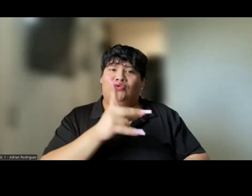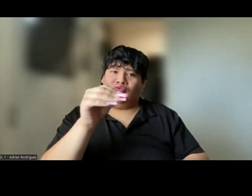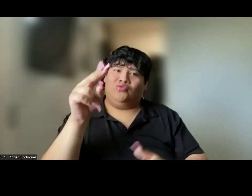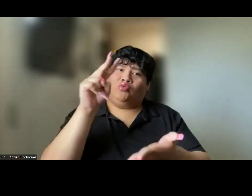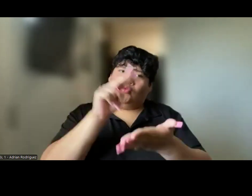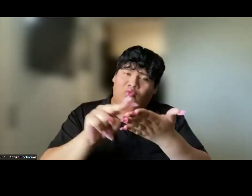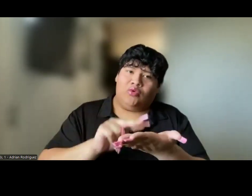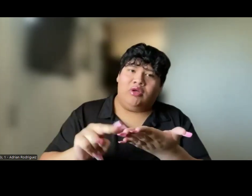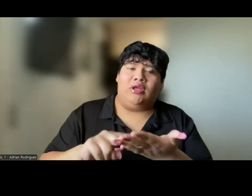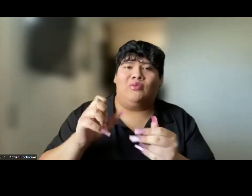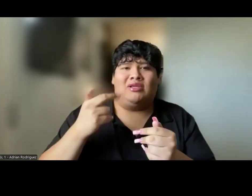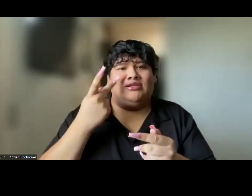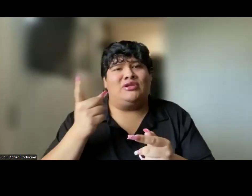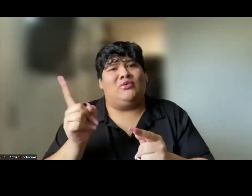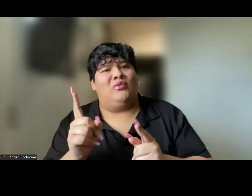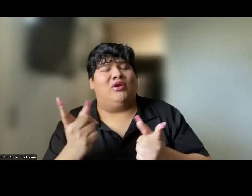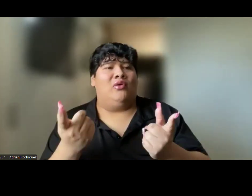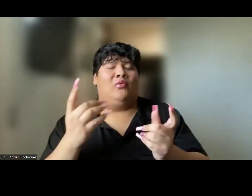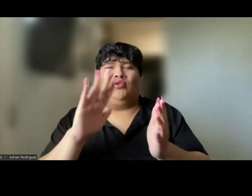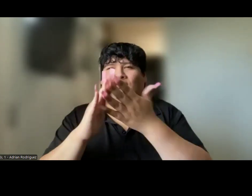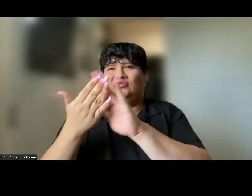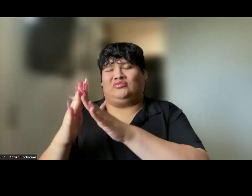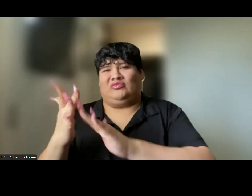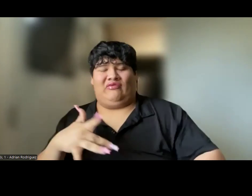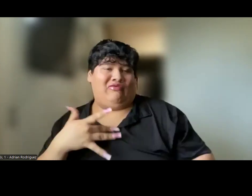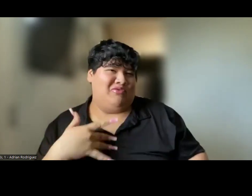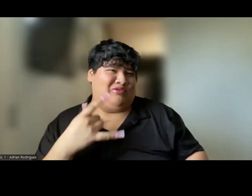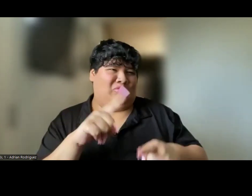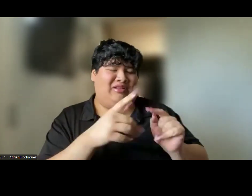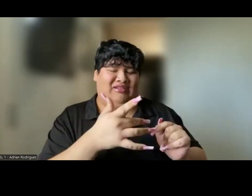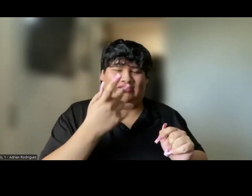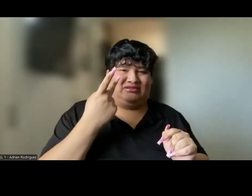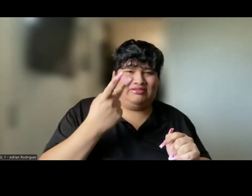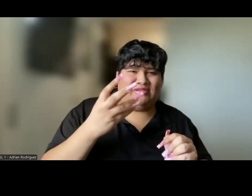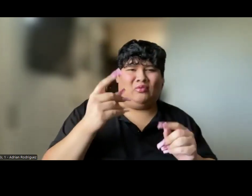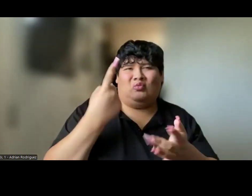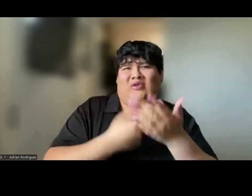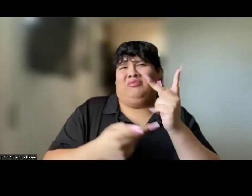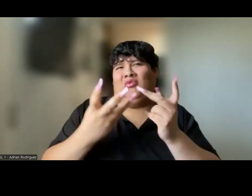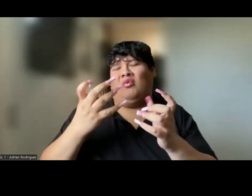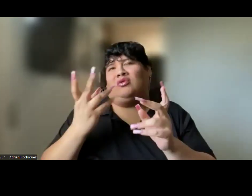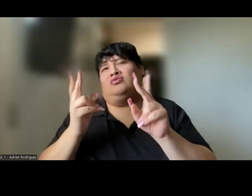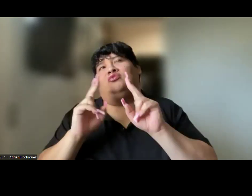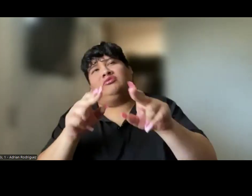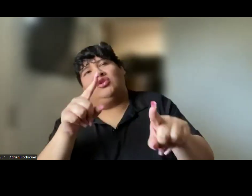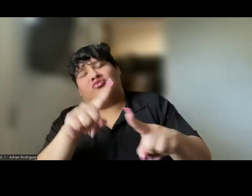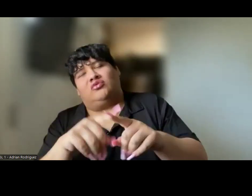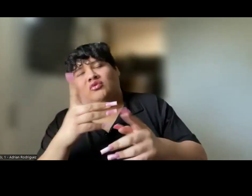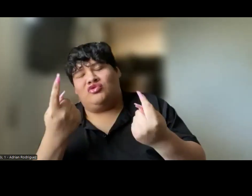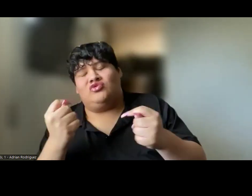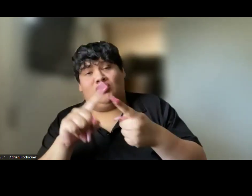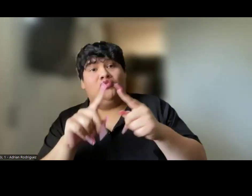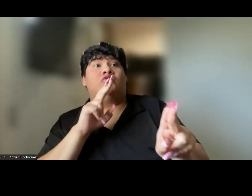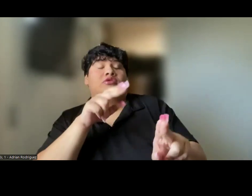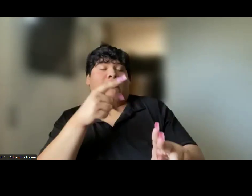we can kind of see where, kind of what the community reaction is and kind of the other things that people want us to respond to that we can expect to respond to